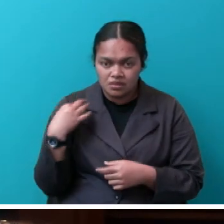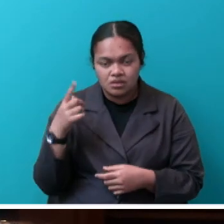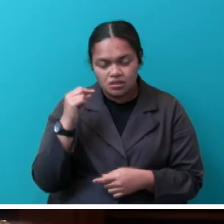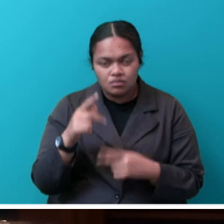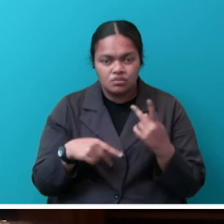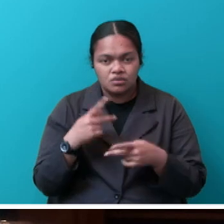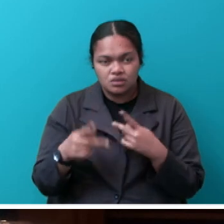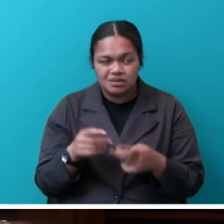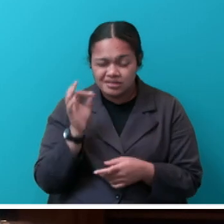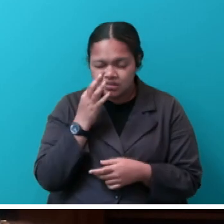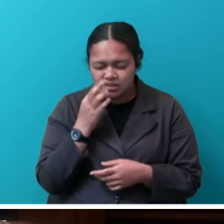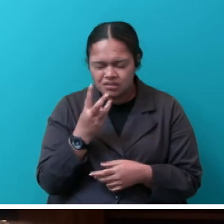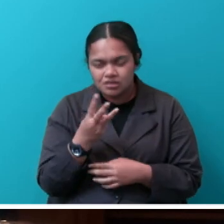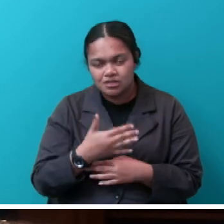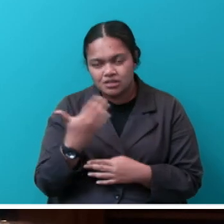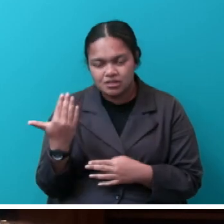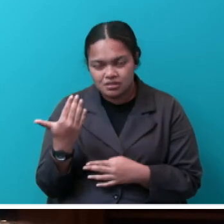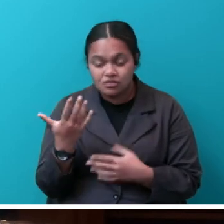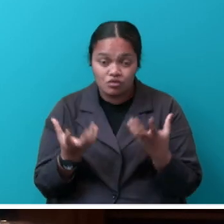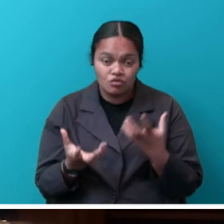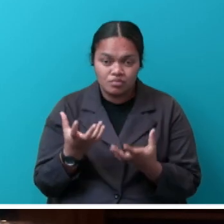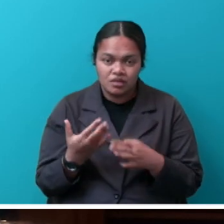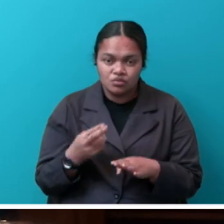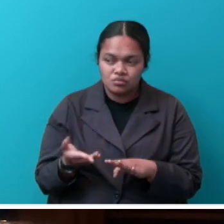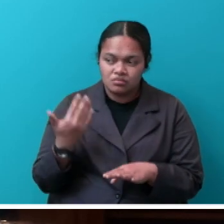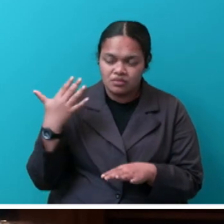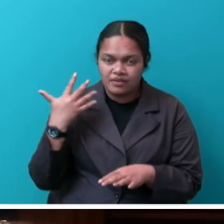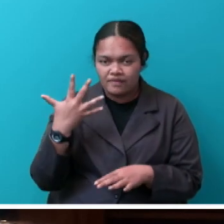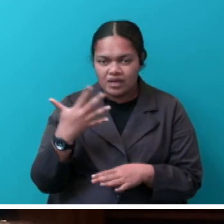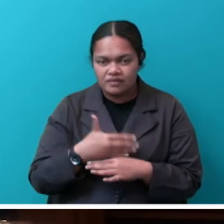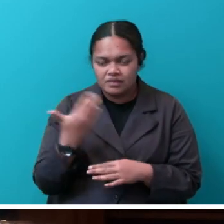in as little as 3 days compared to the previous 5-day standard.